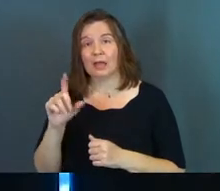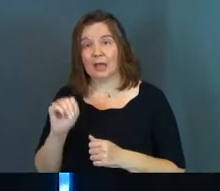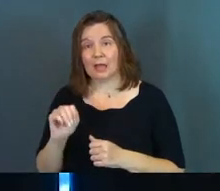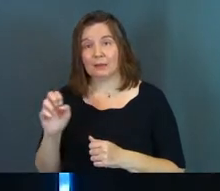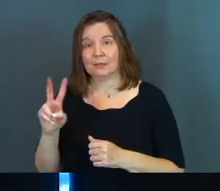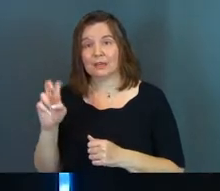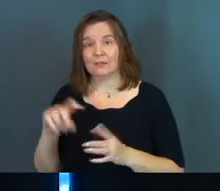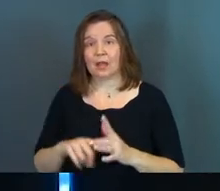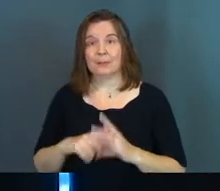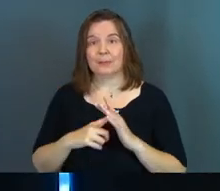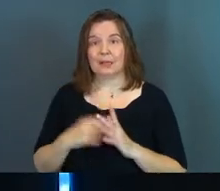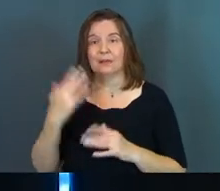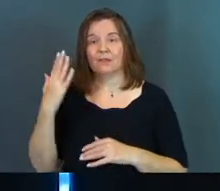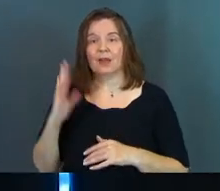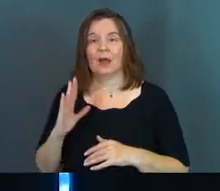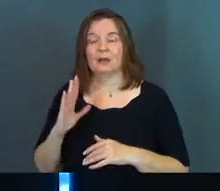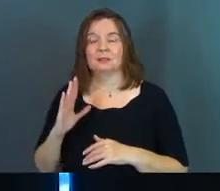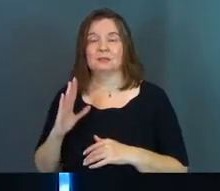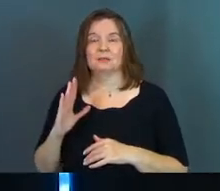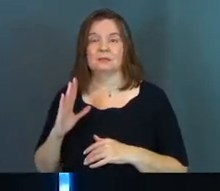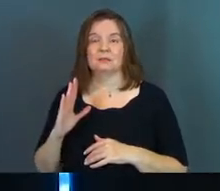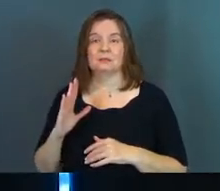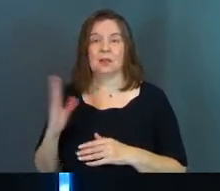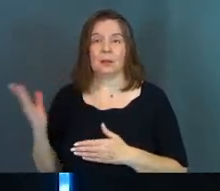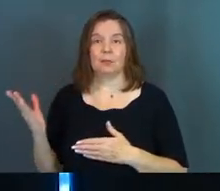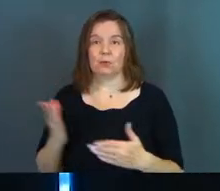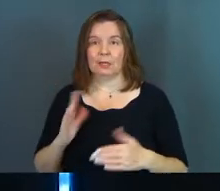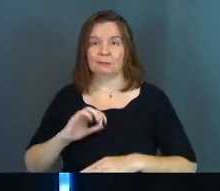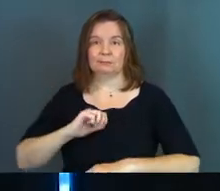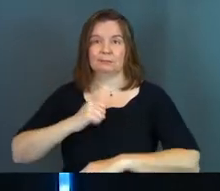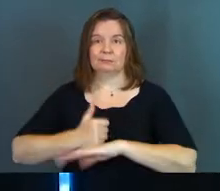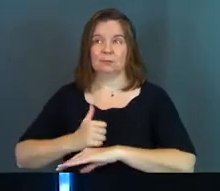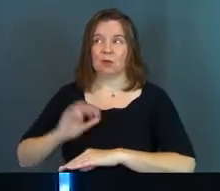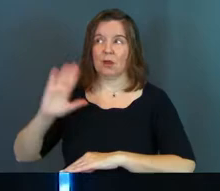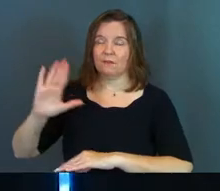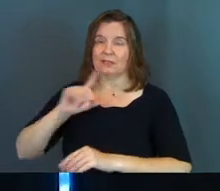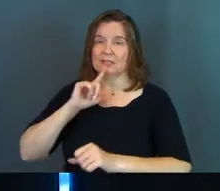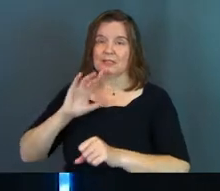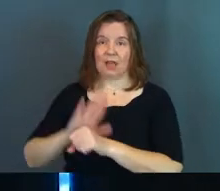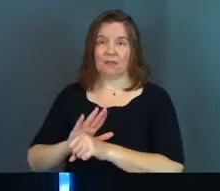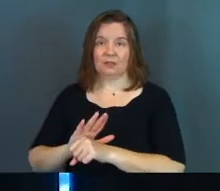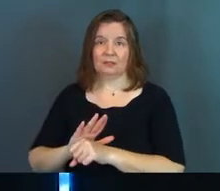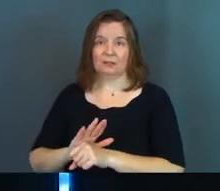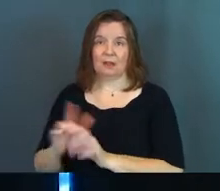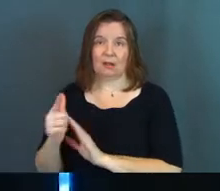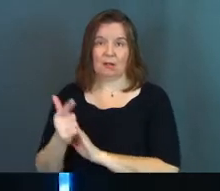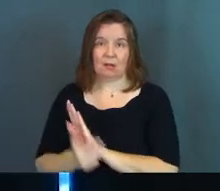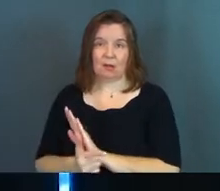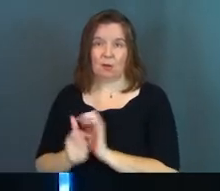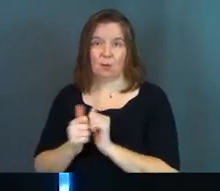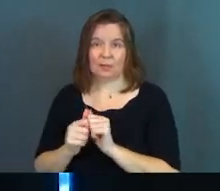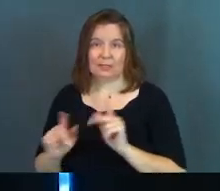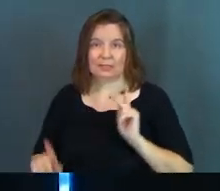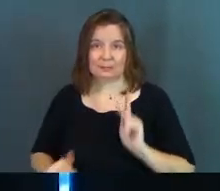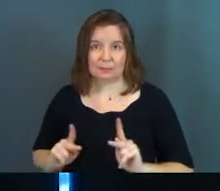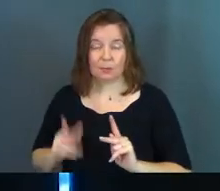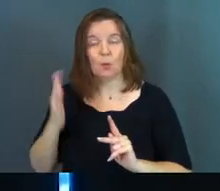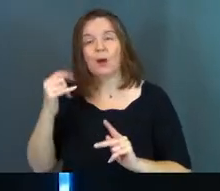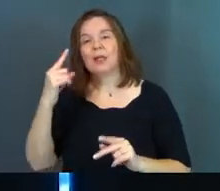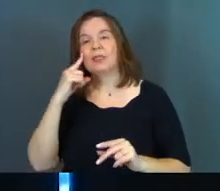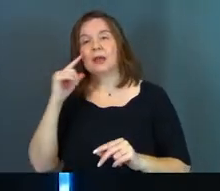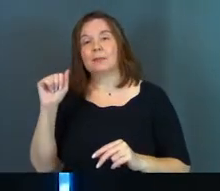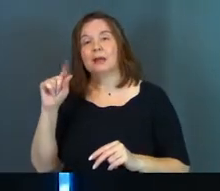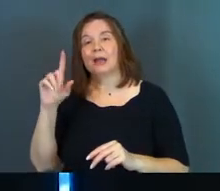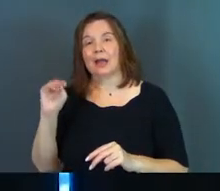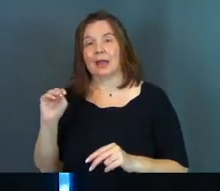Eve a beginning of God's bringing about of his covenant and commandment of law, okay, with his people. Because think about